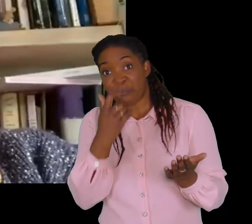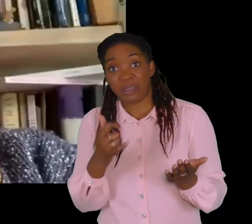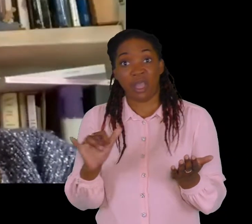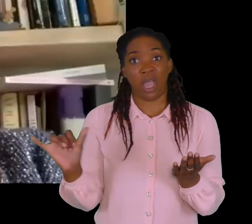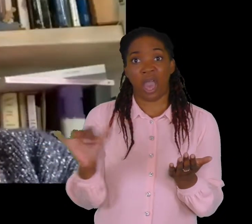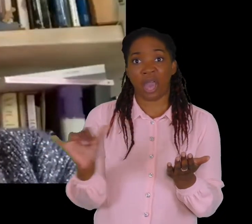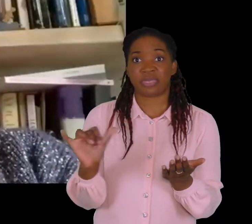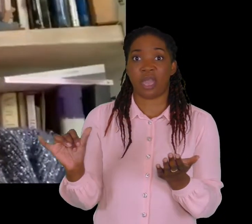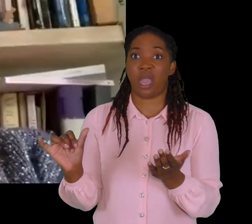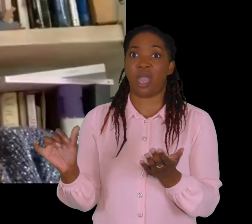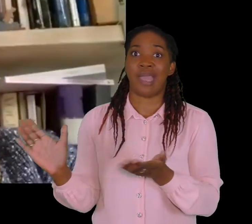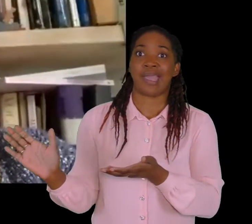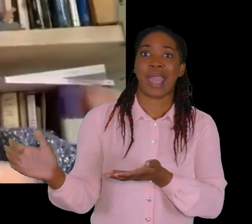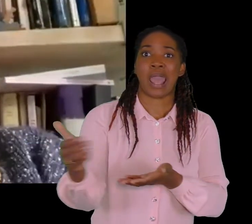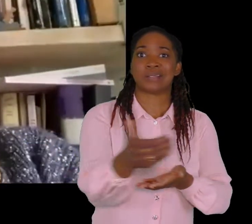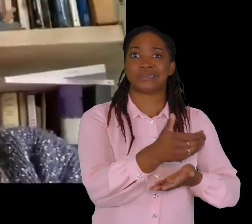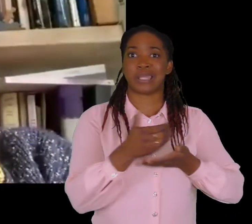collecting